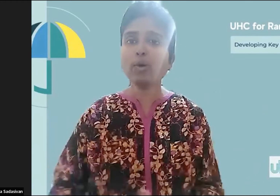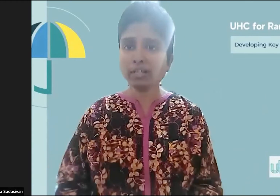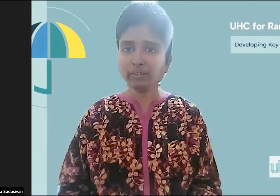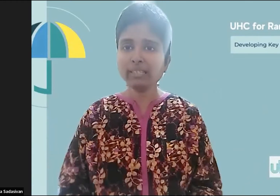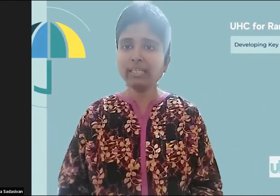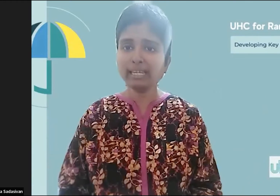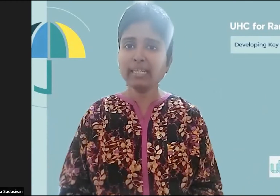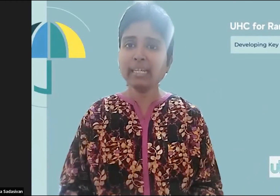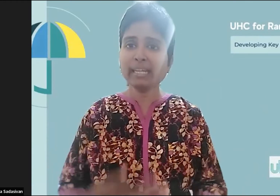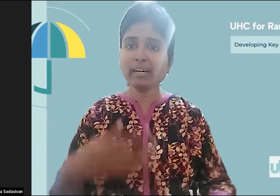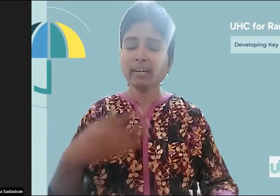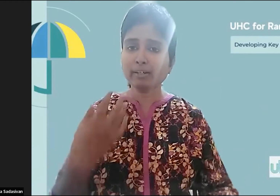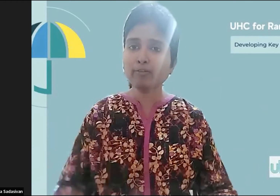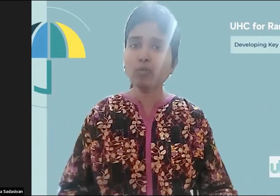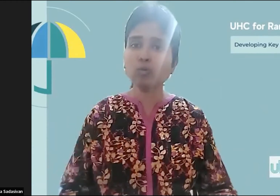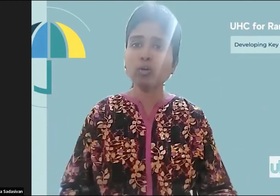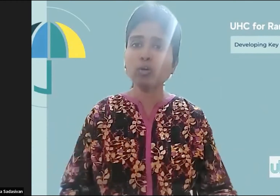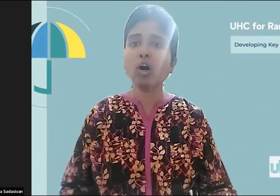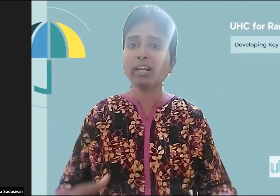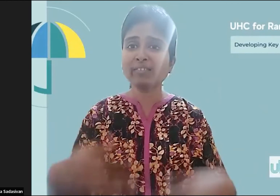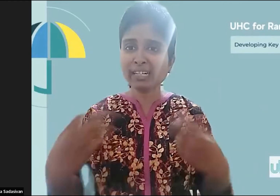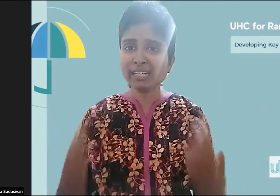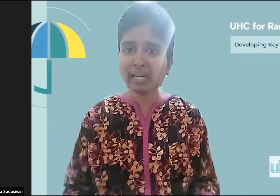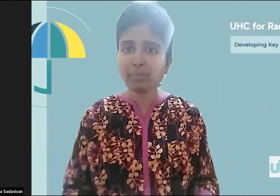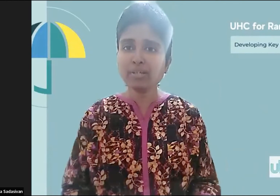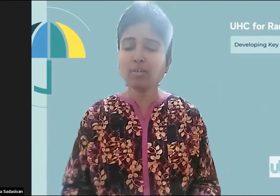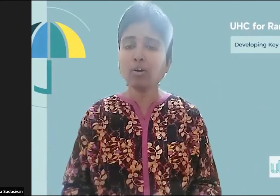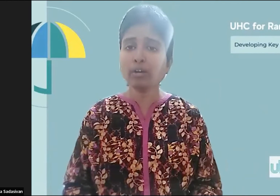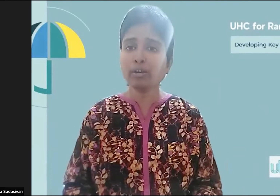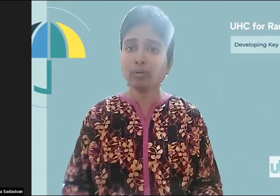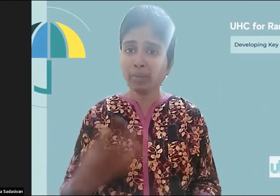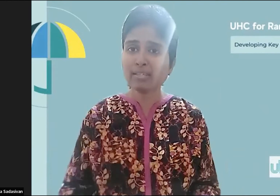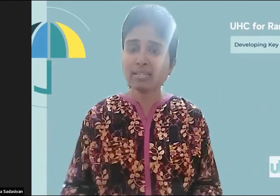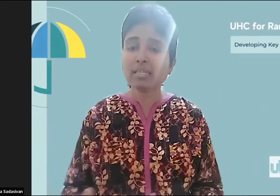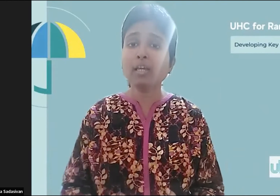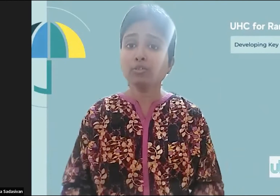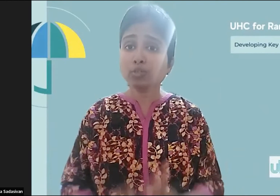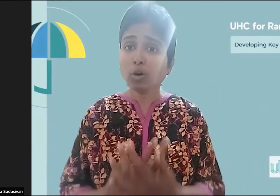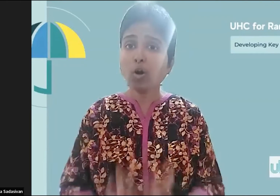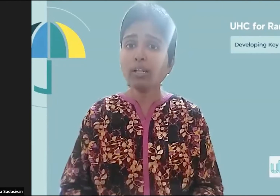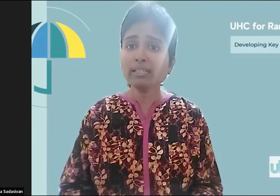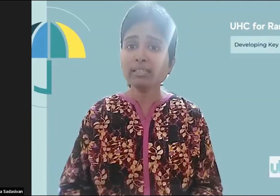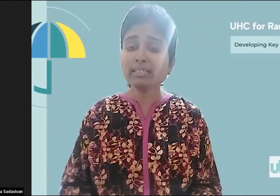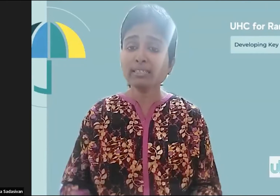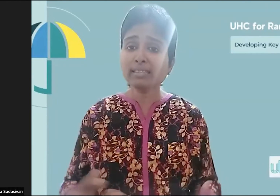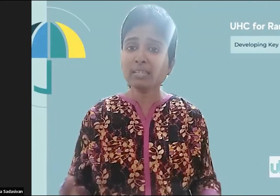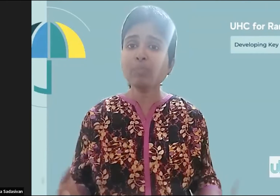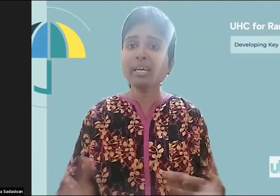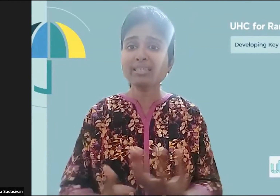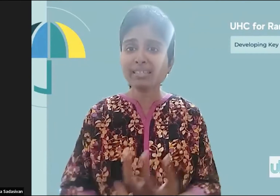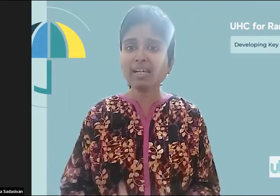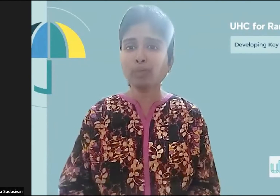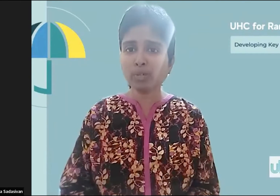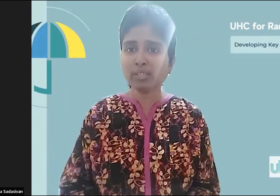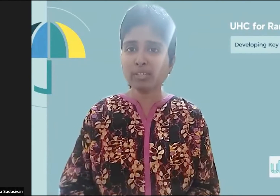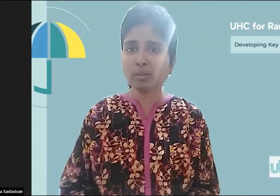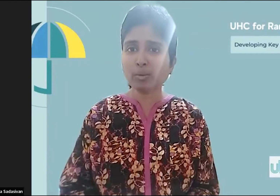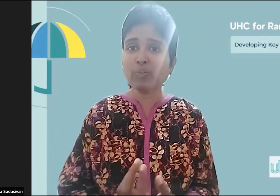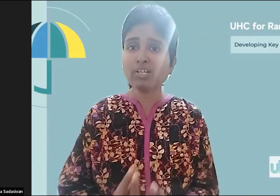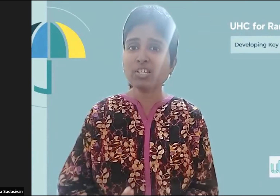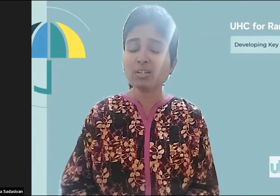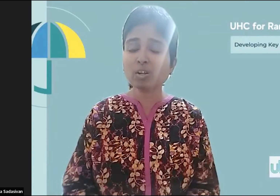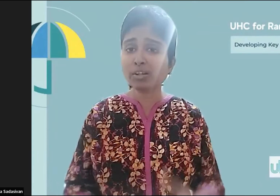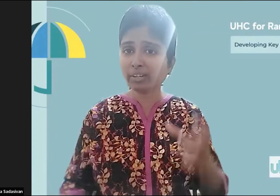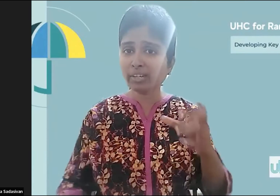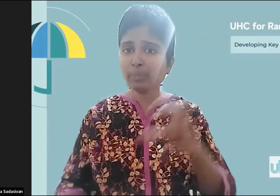for whatever they need, like their food or even diapers or medicines. So all these things, this makes the community support,